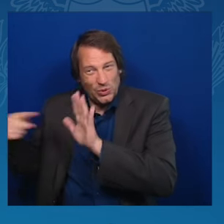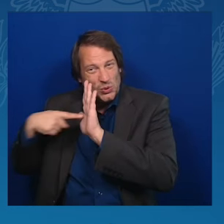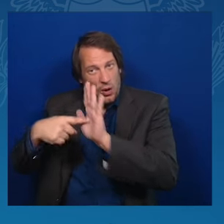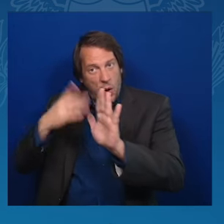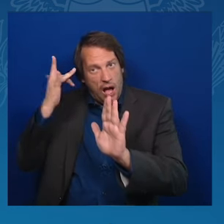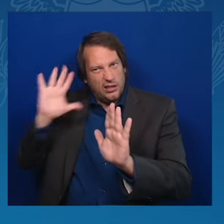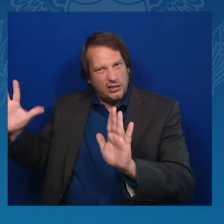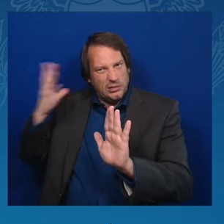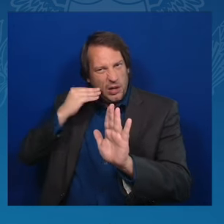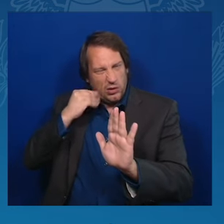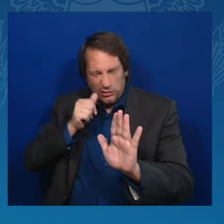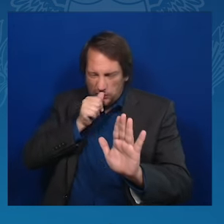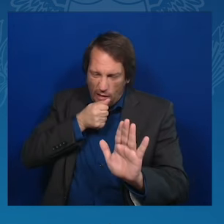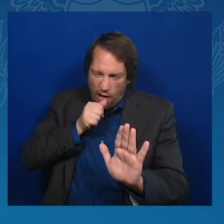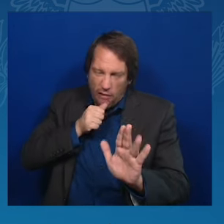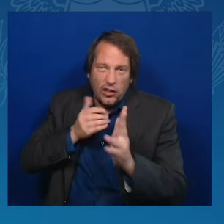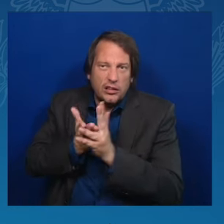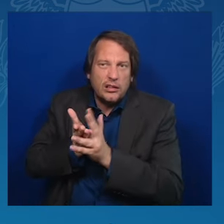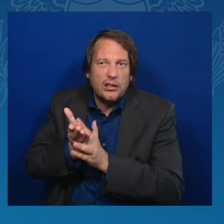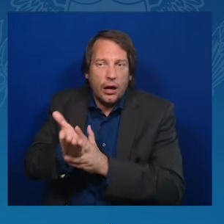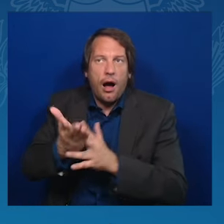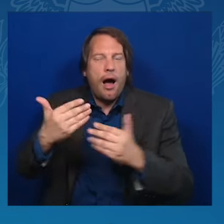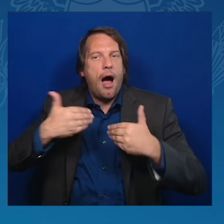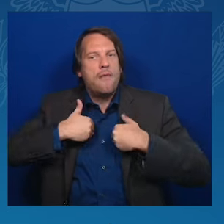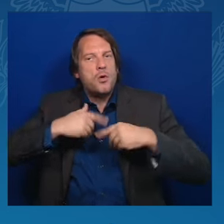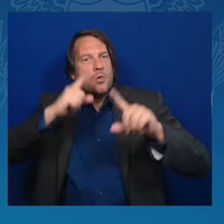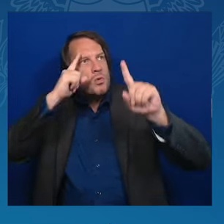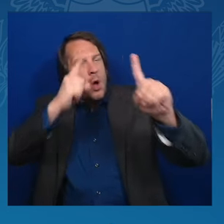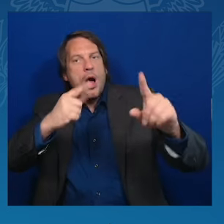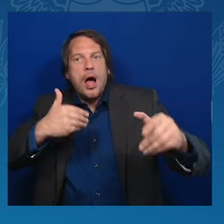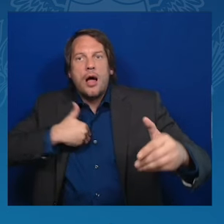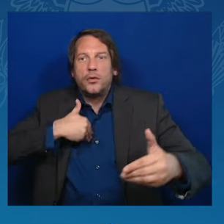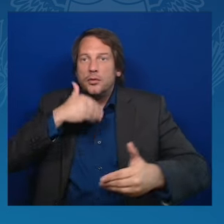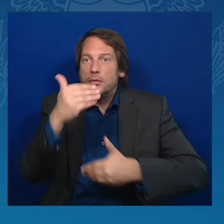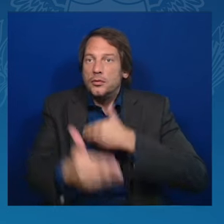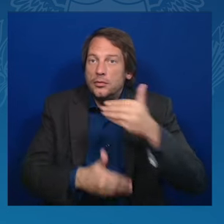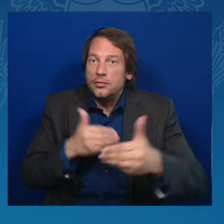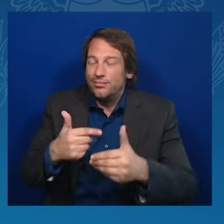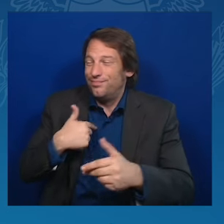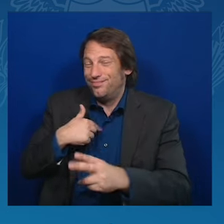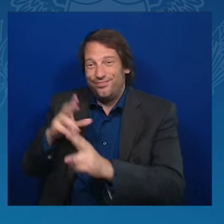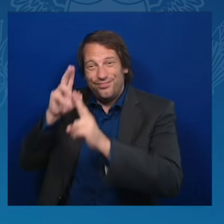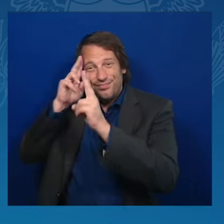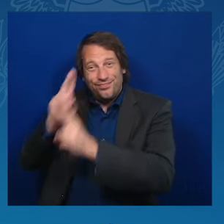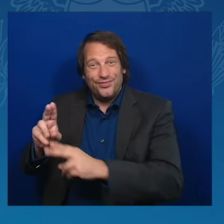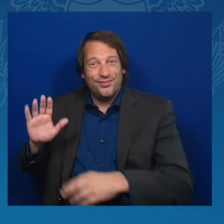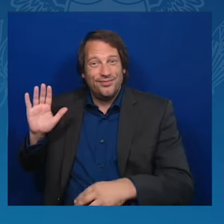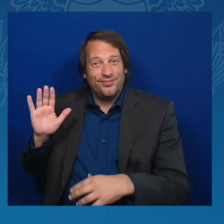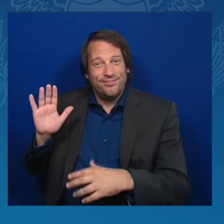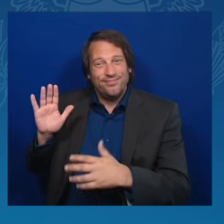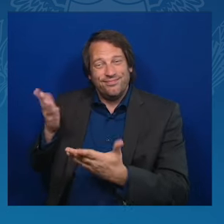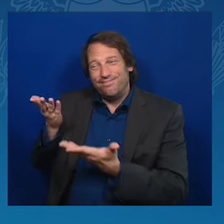And in honor of your visit, we pay tribute to him with the establishment of the Mineta Ambassadors Program to increase